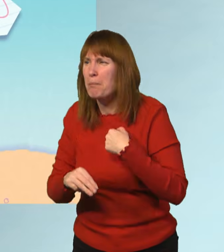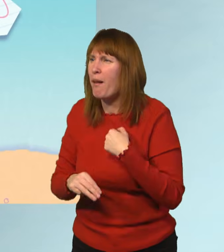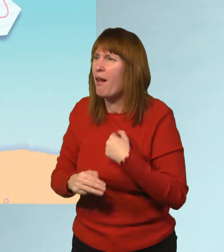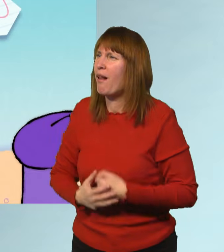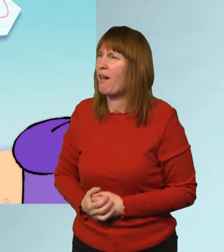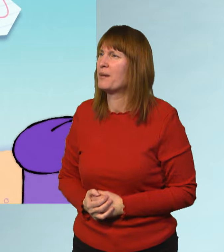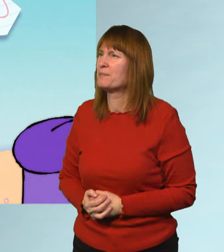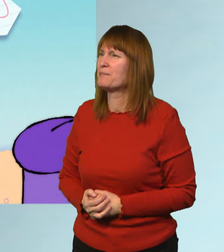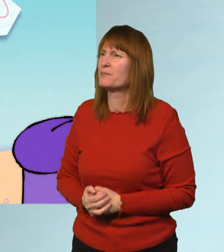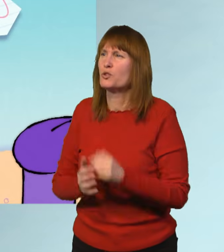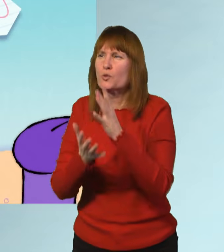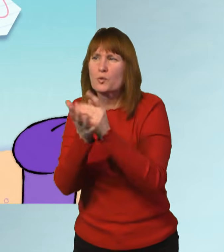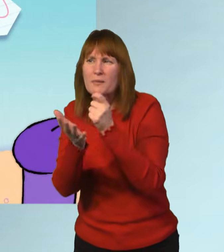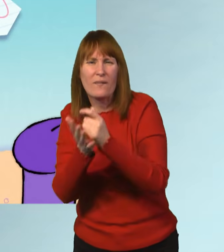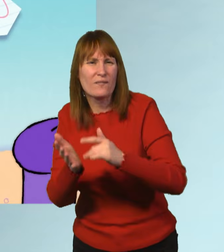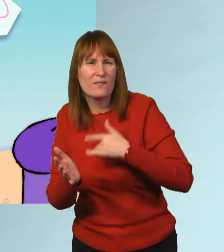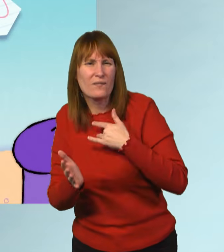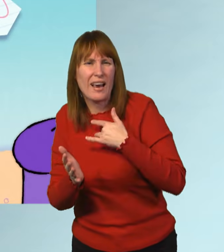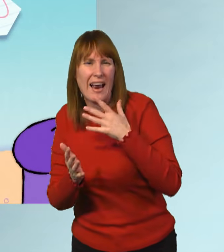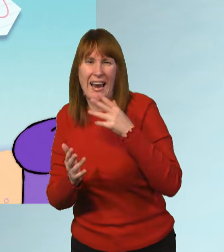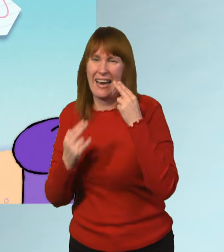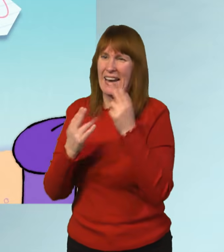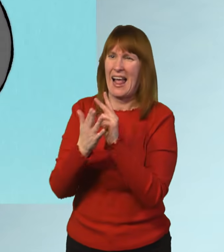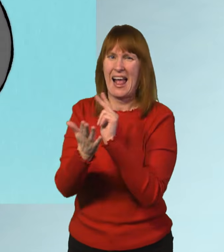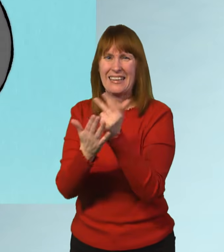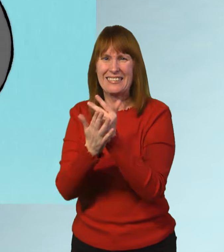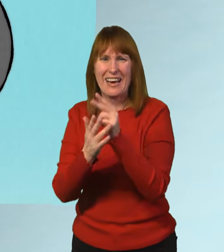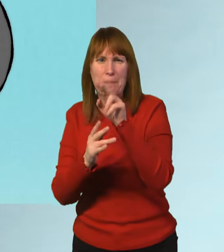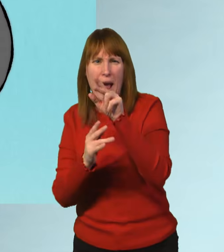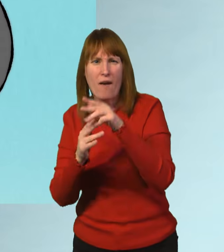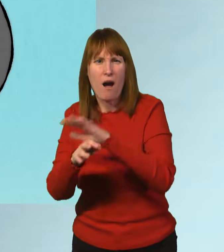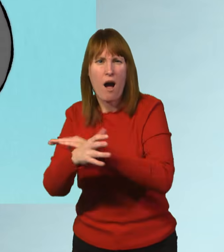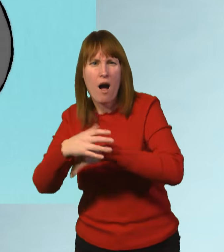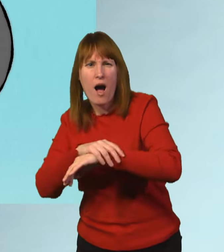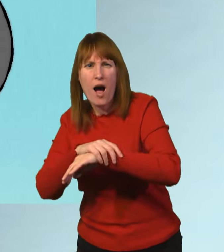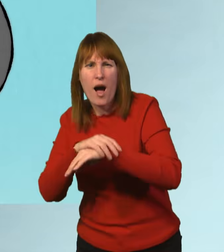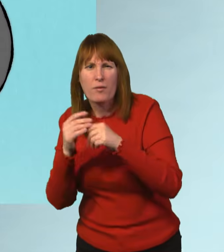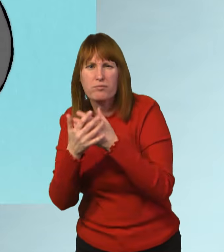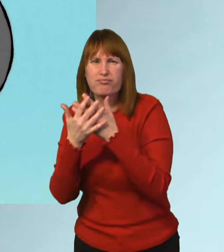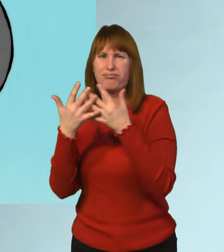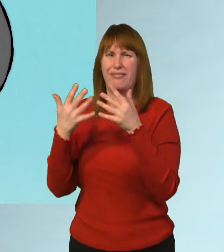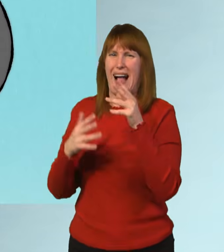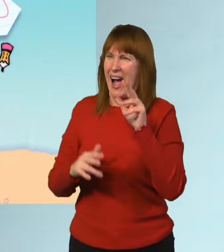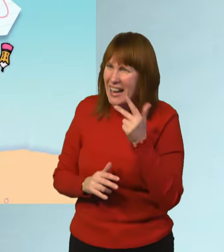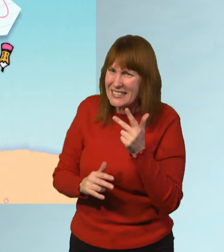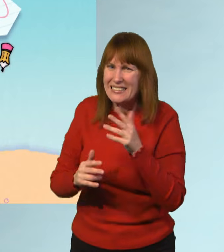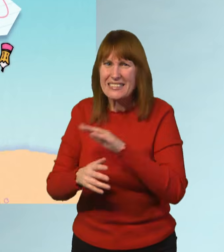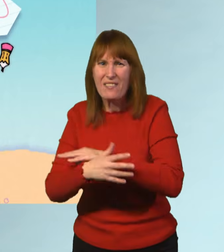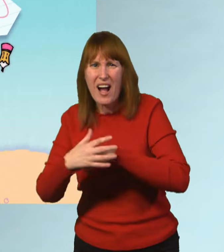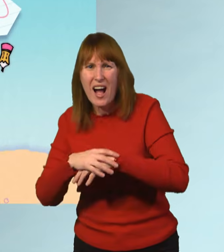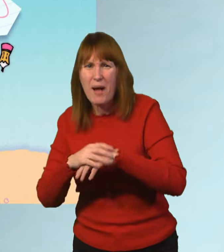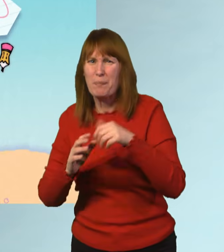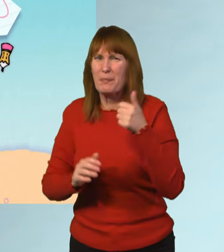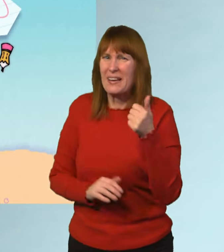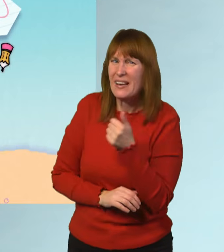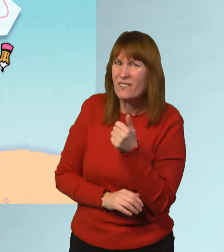it feels like I'd need 18 pairs of arms to do everything I'm asked to, you know? 18 pairs of arms? Aoife,